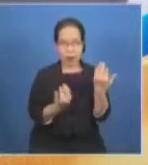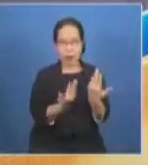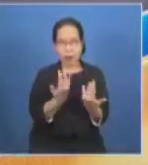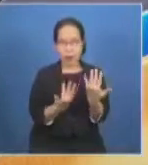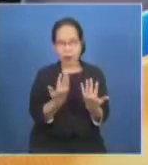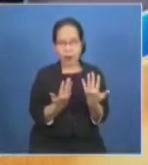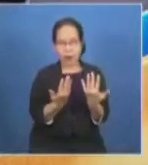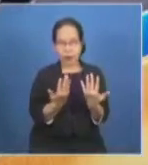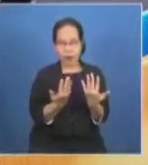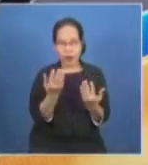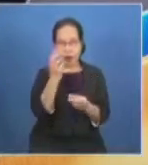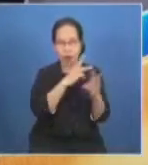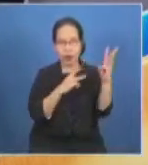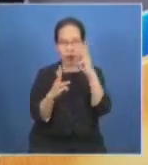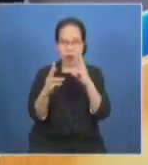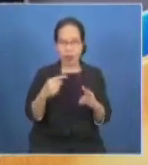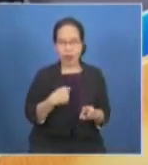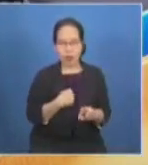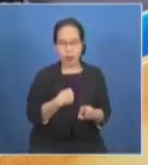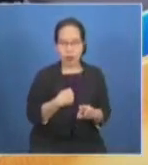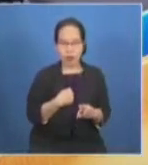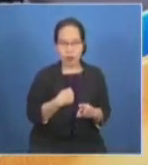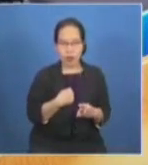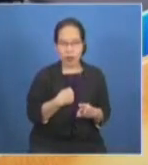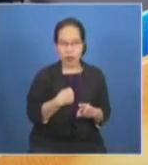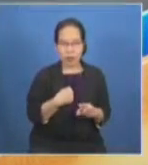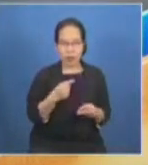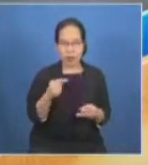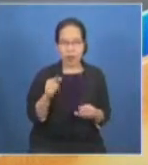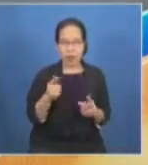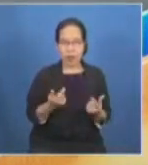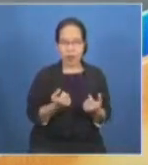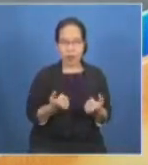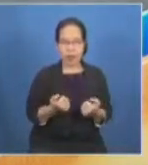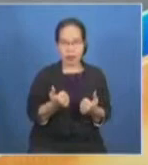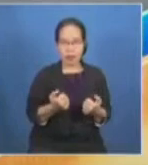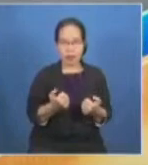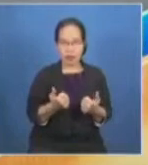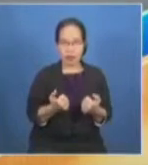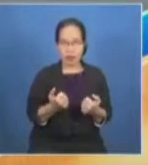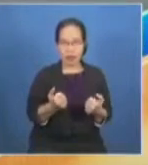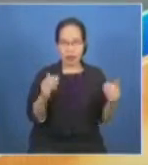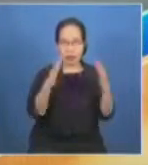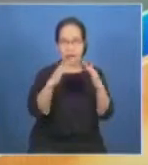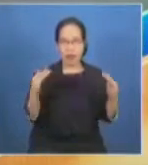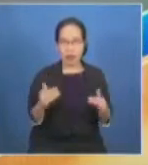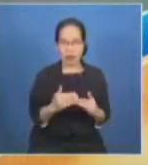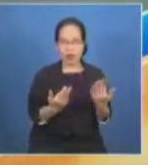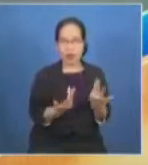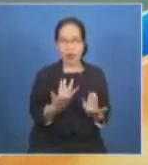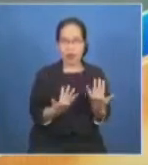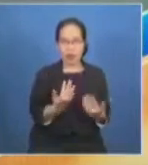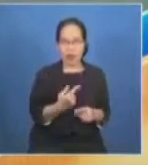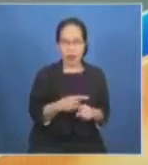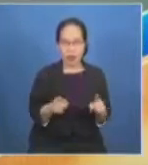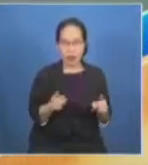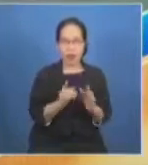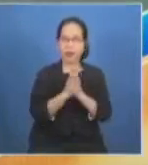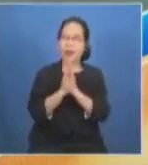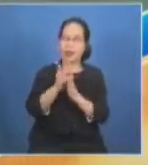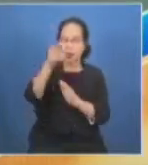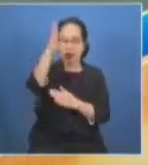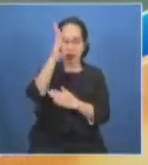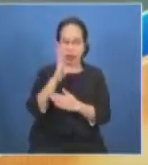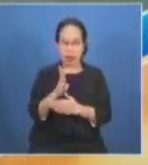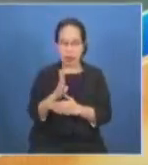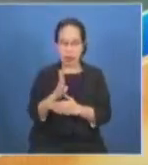our warehouse was on fire. I was already worried when a brother sent to me that our house was already burning, but I prayed